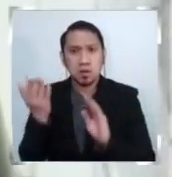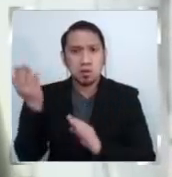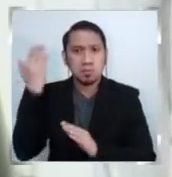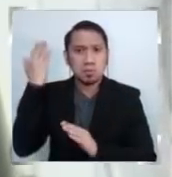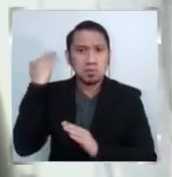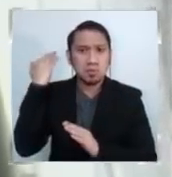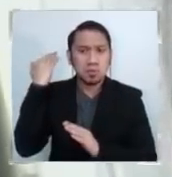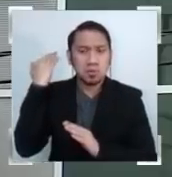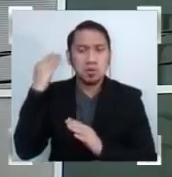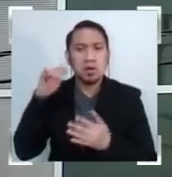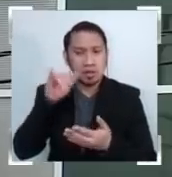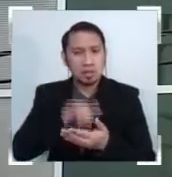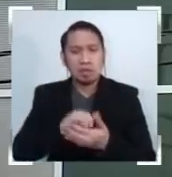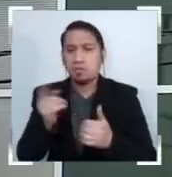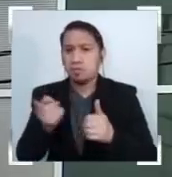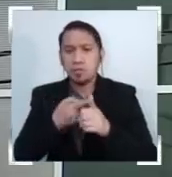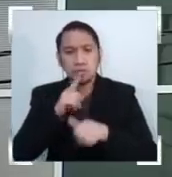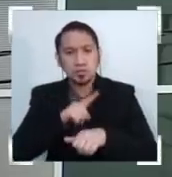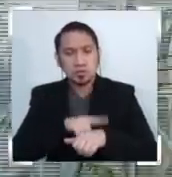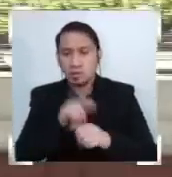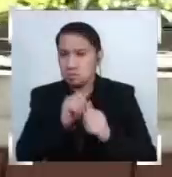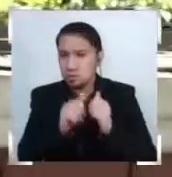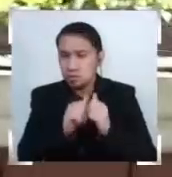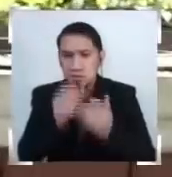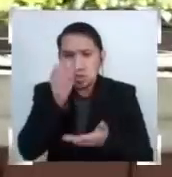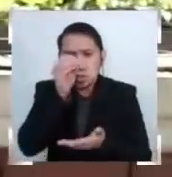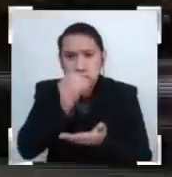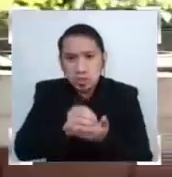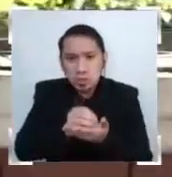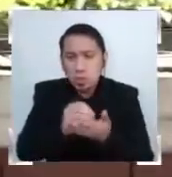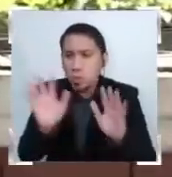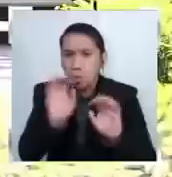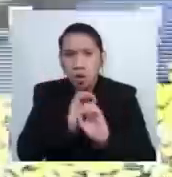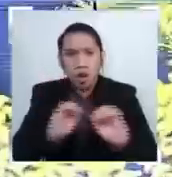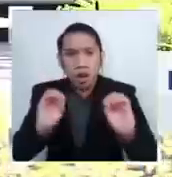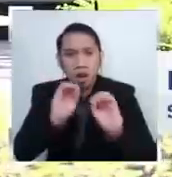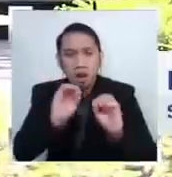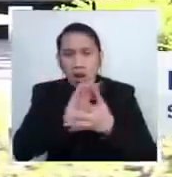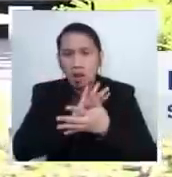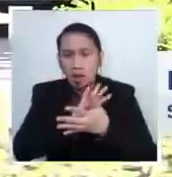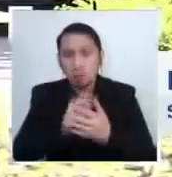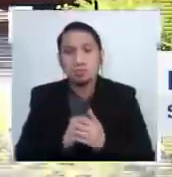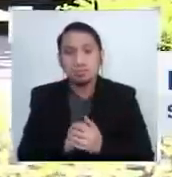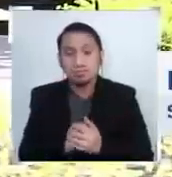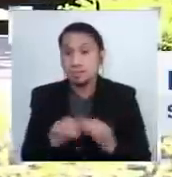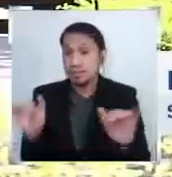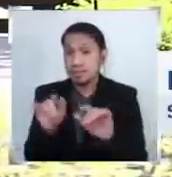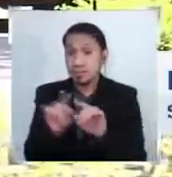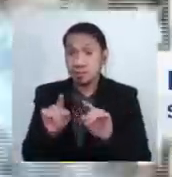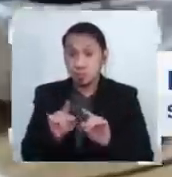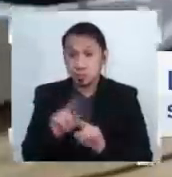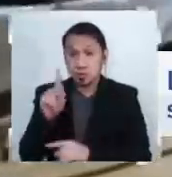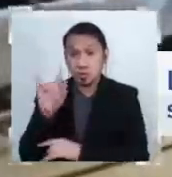that we had that kind of census for COVID-19. Zero admission na rin ng COVID patients sa National Kidney and Transplant